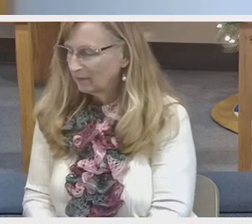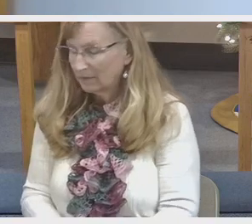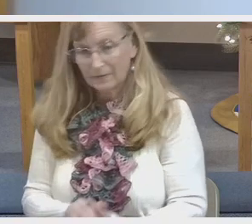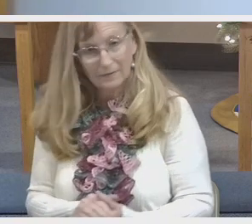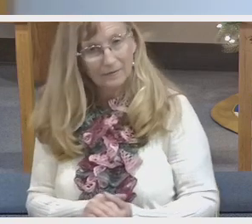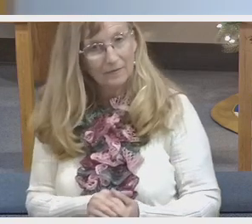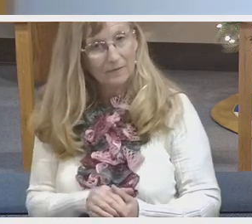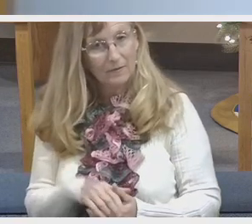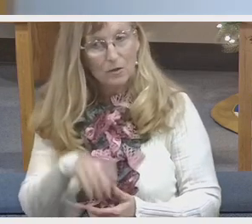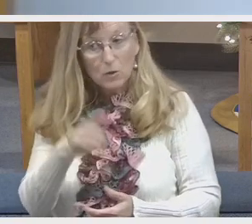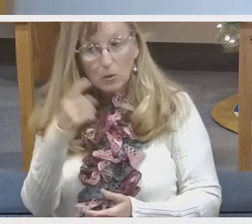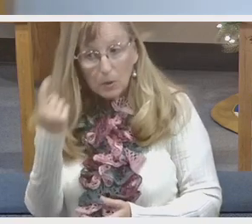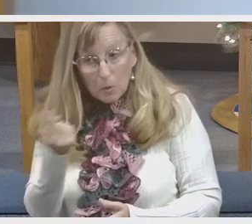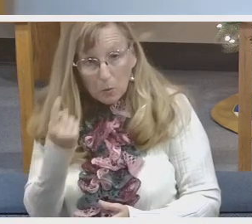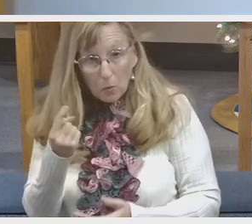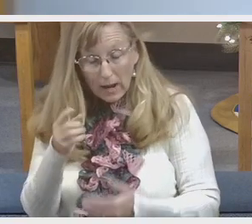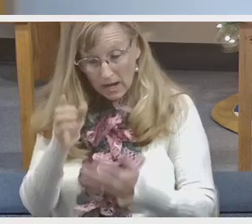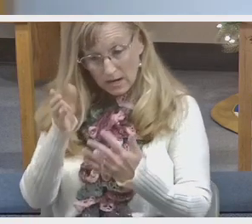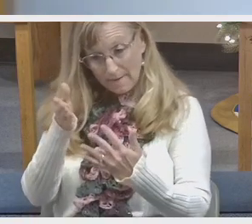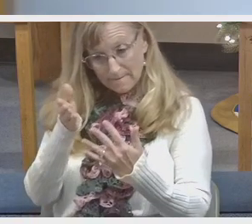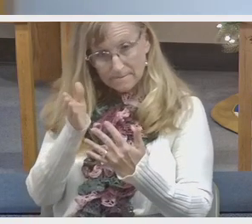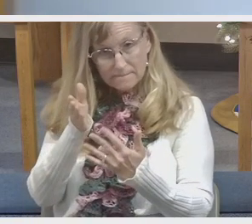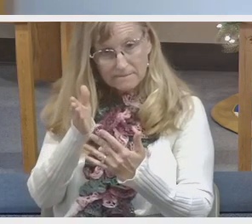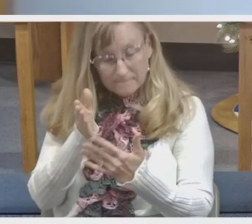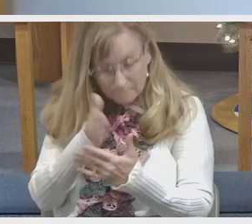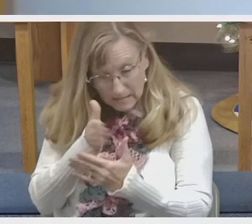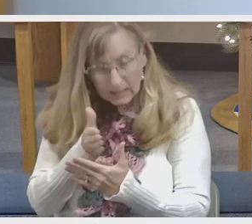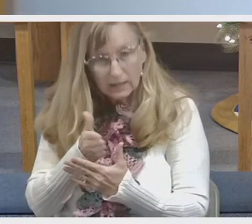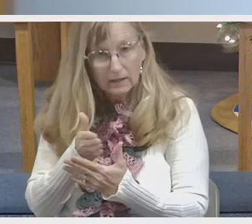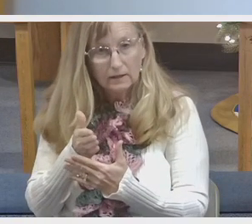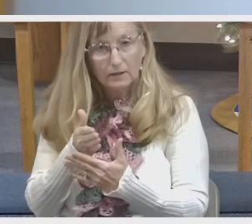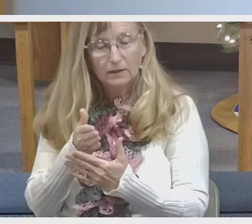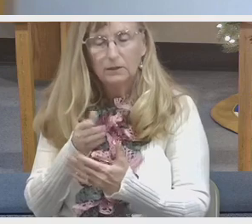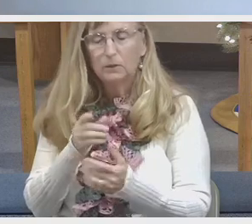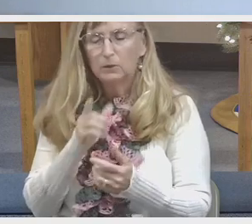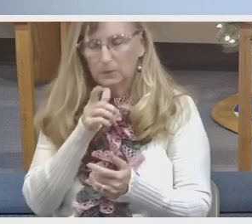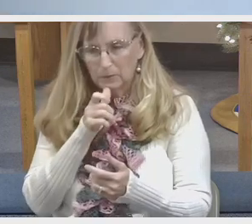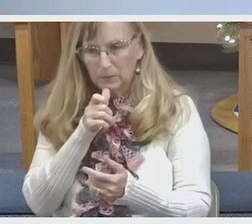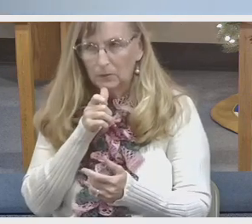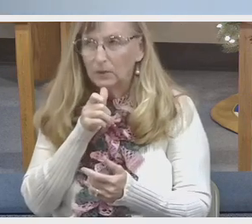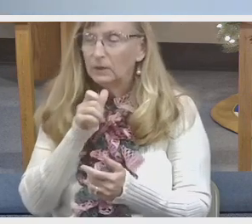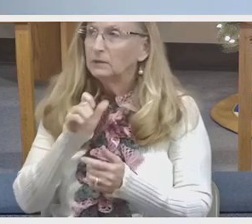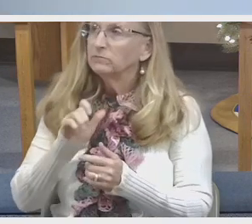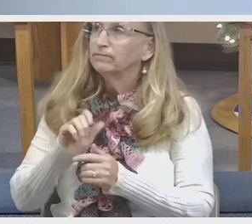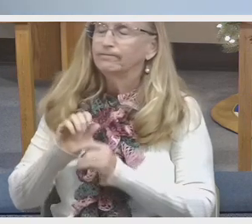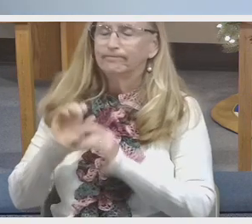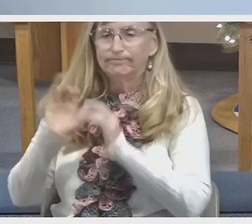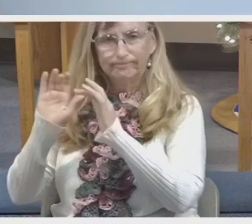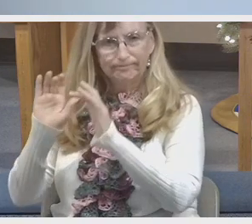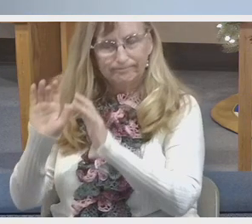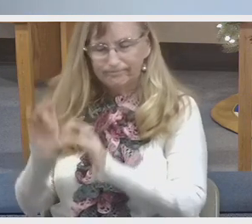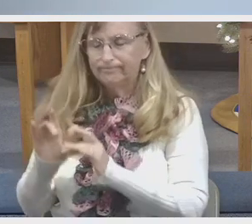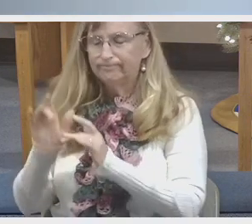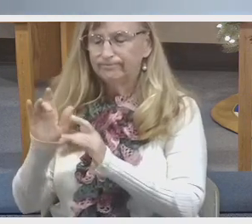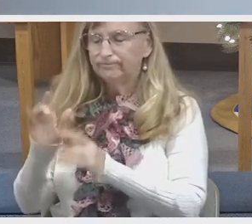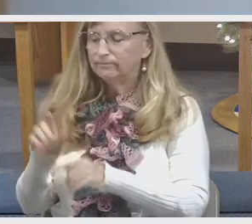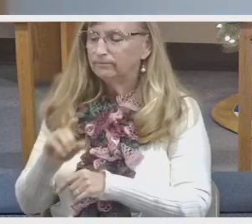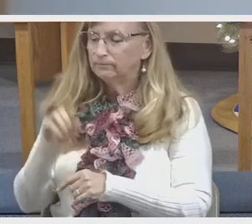There is only one mediator who appeases the righteousness of God, our Savior